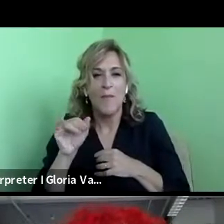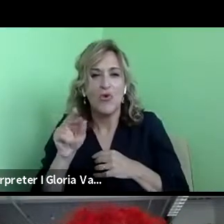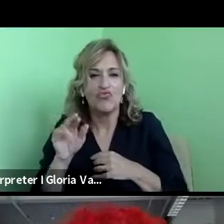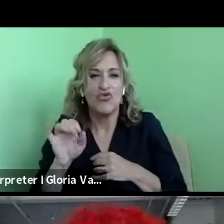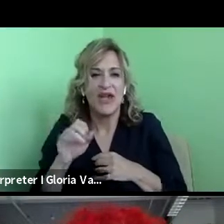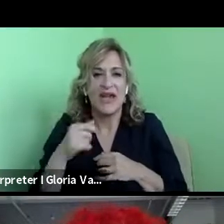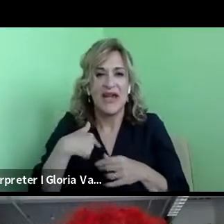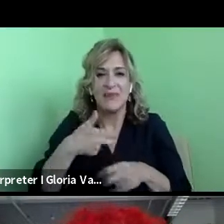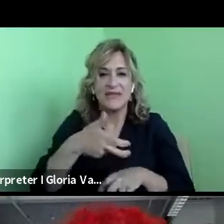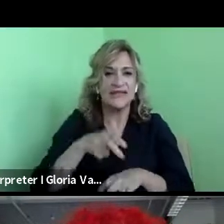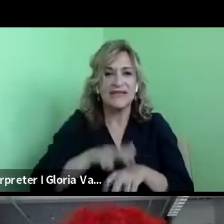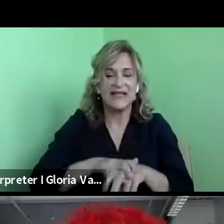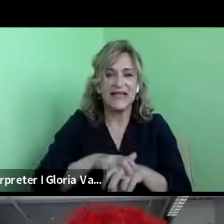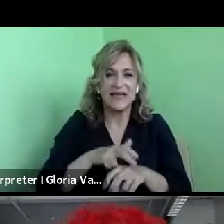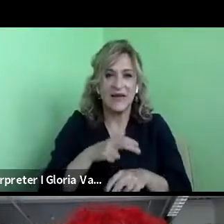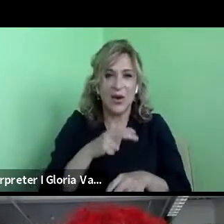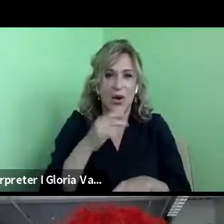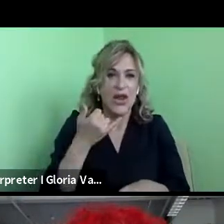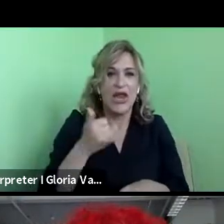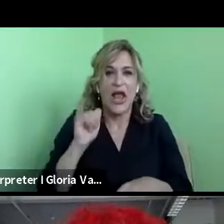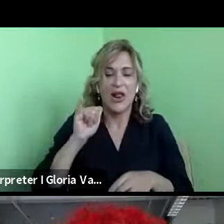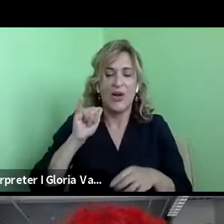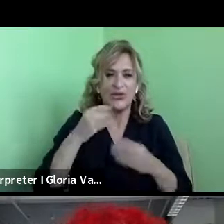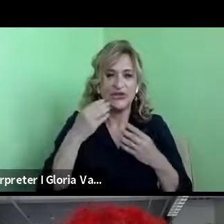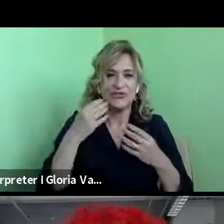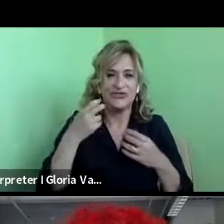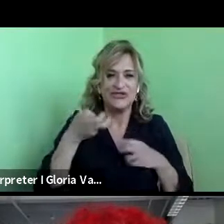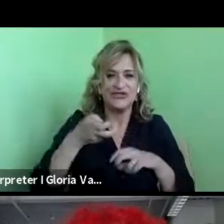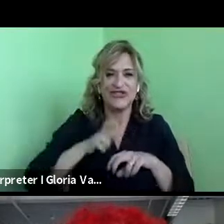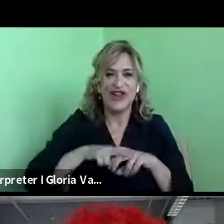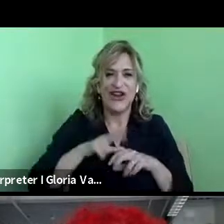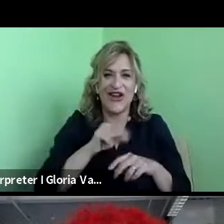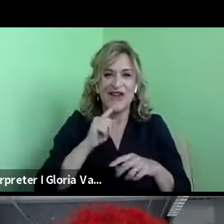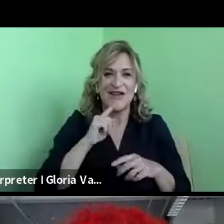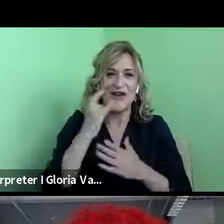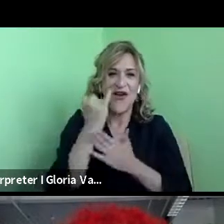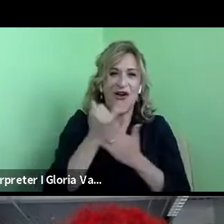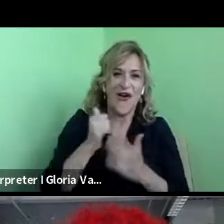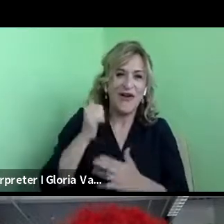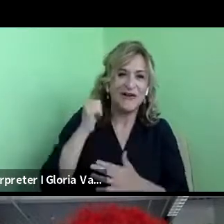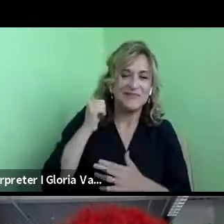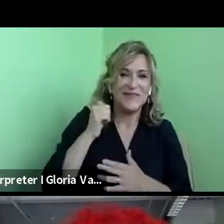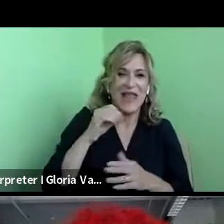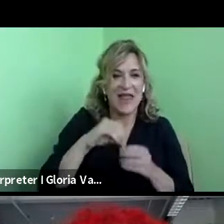in front of my wall of art in my beautiful, happy, cozy home.